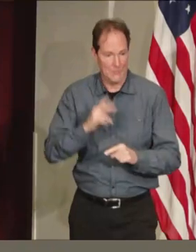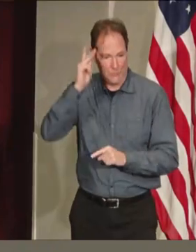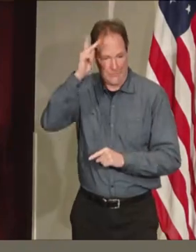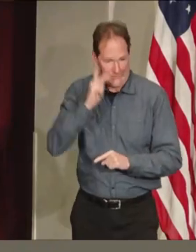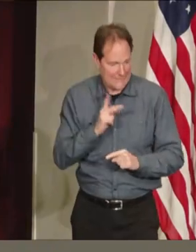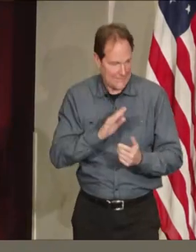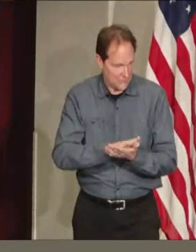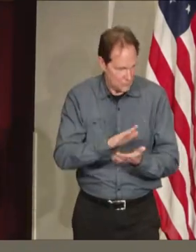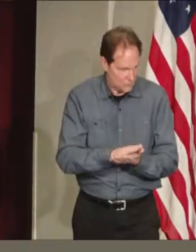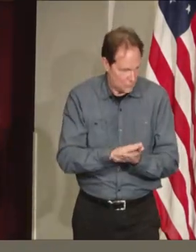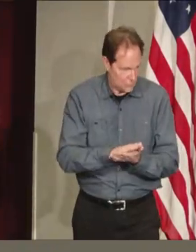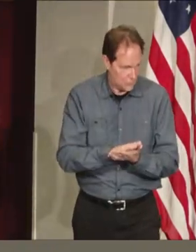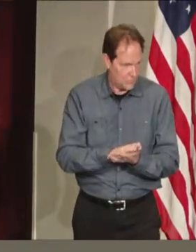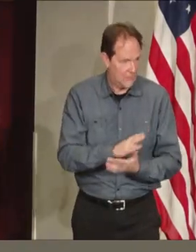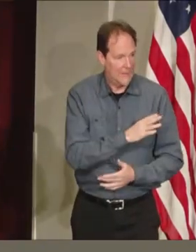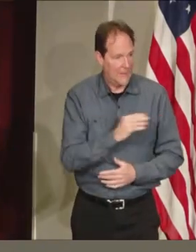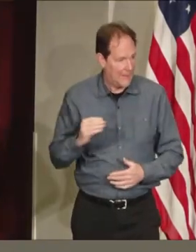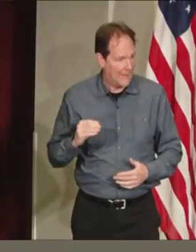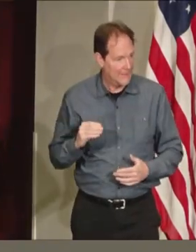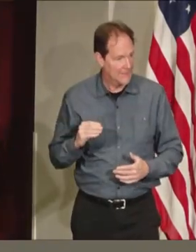School.